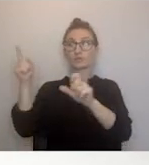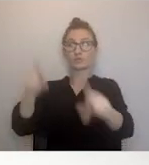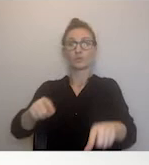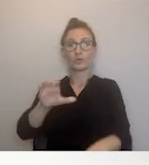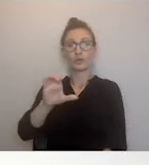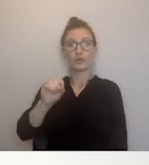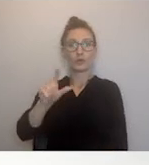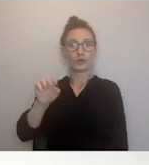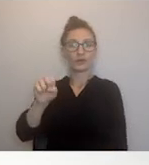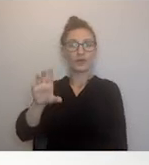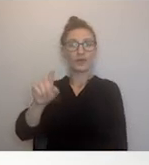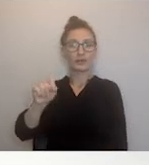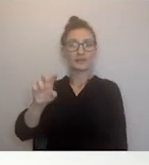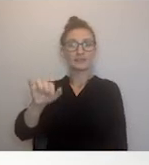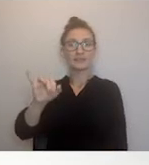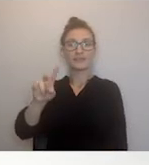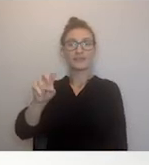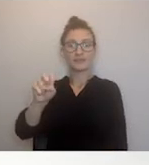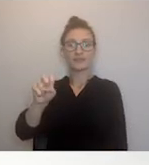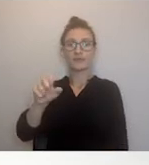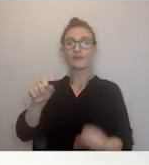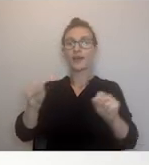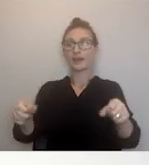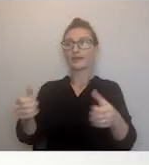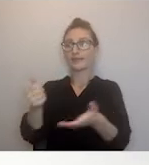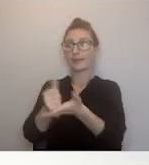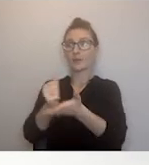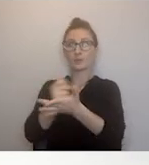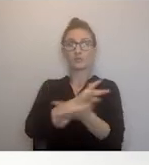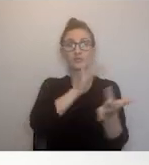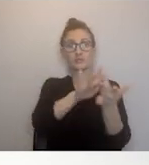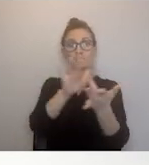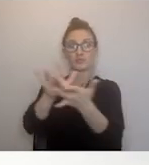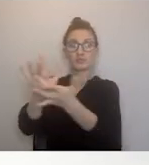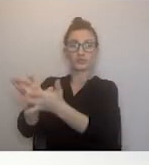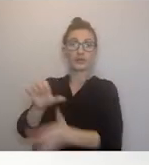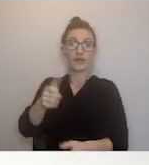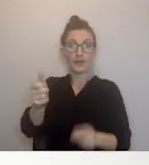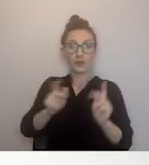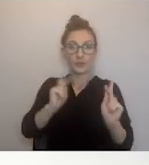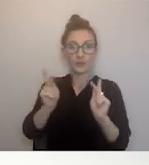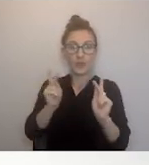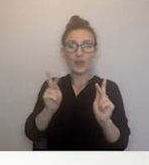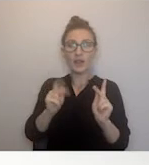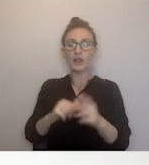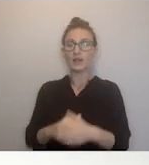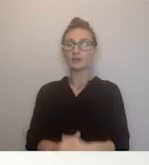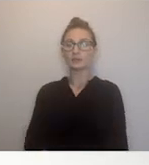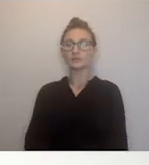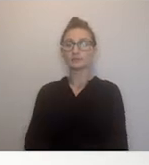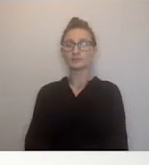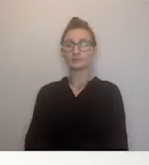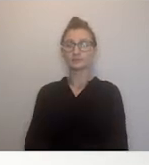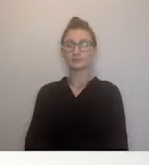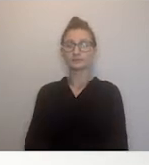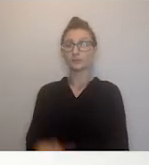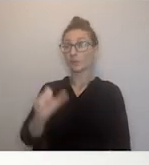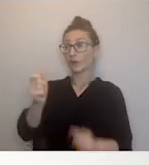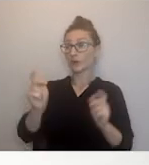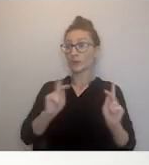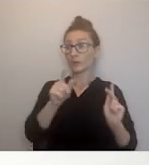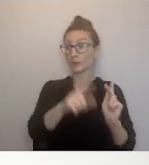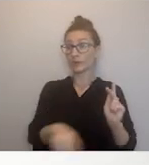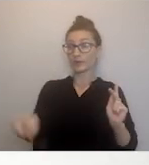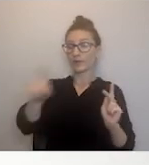the best place so that you can say what it is that you want to do, what your mission statement is, and I can put you in contact with other people that are doing similar but